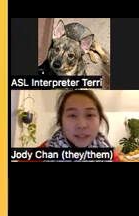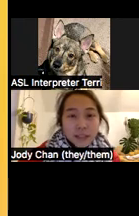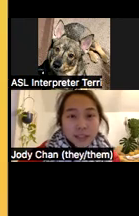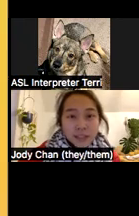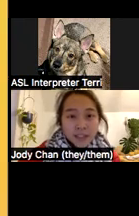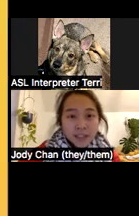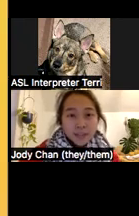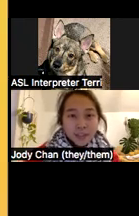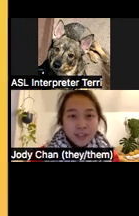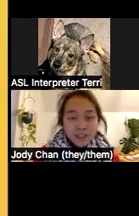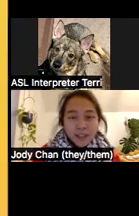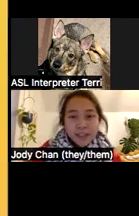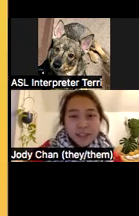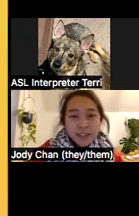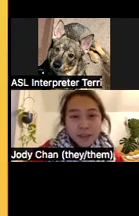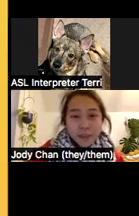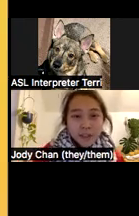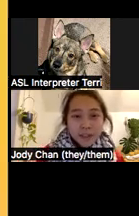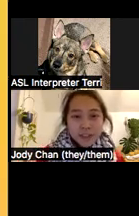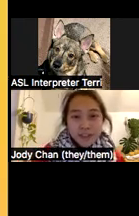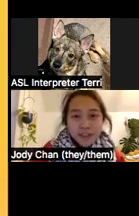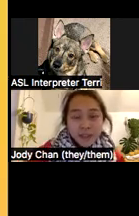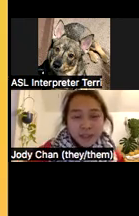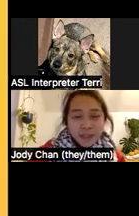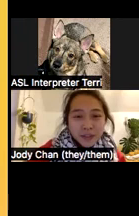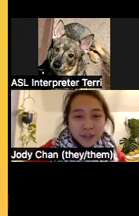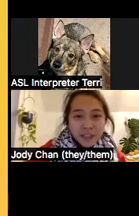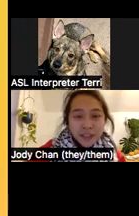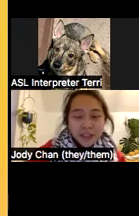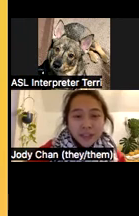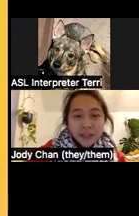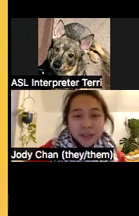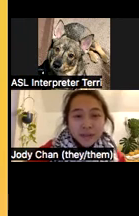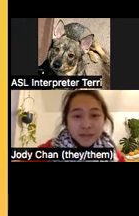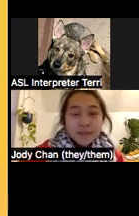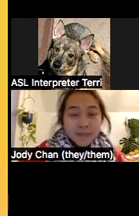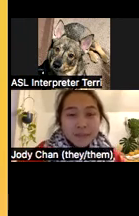Can I give a second for the ASL interpreters to switch over?